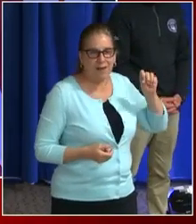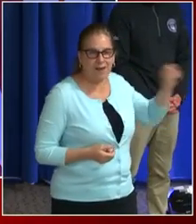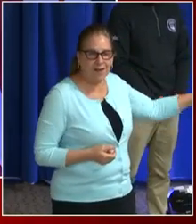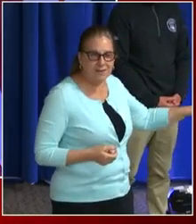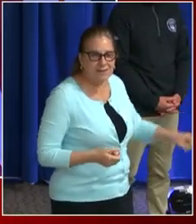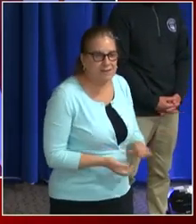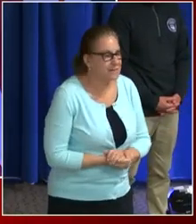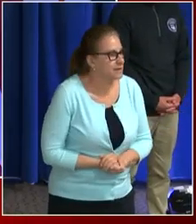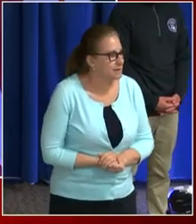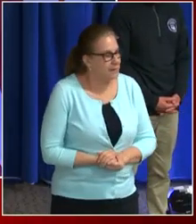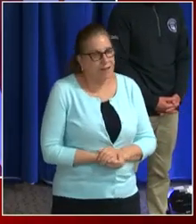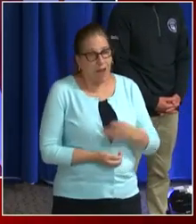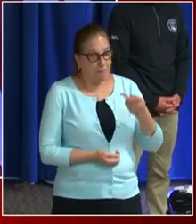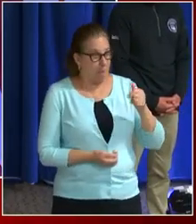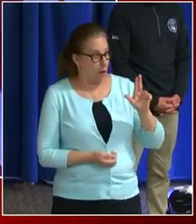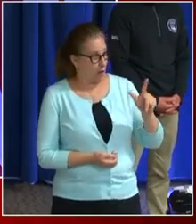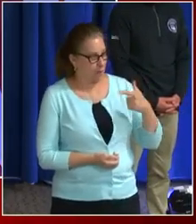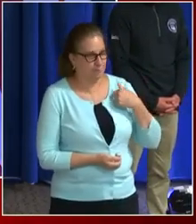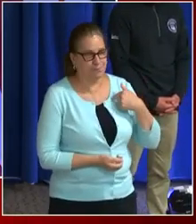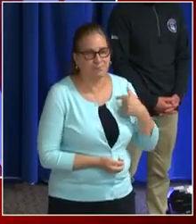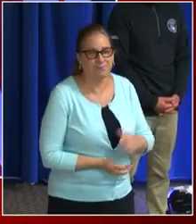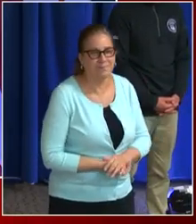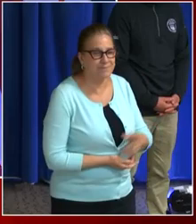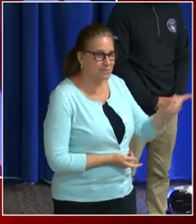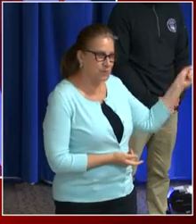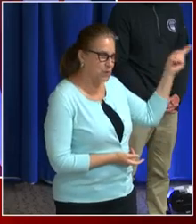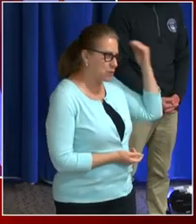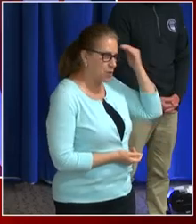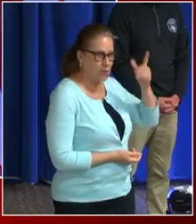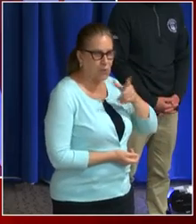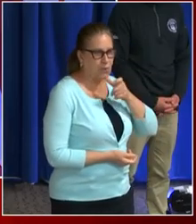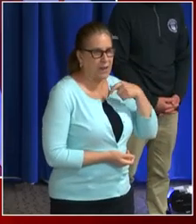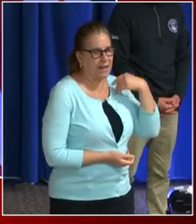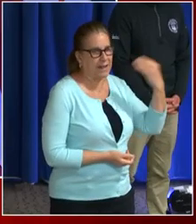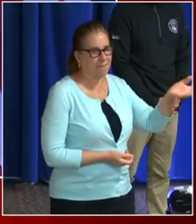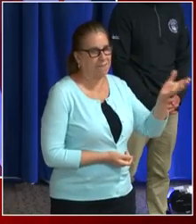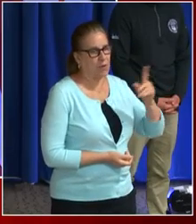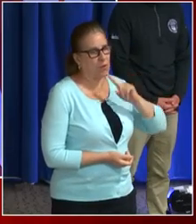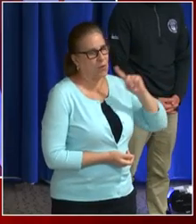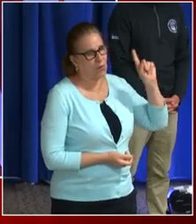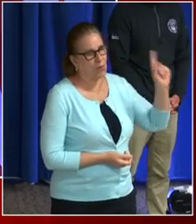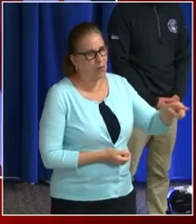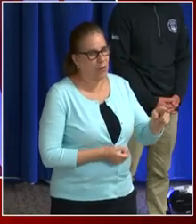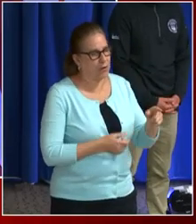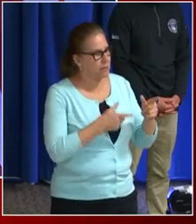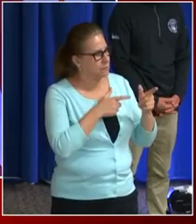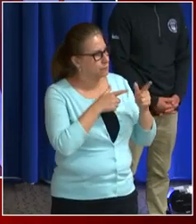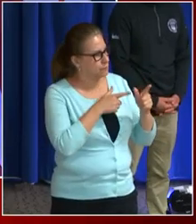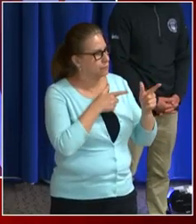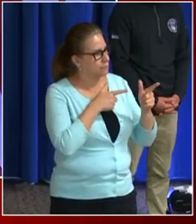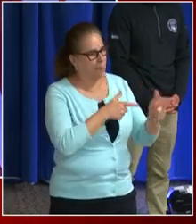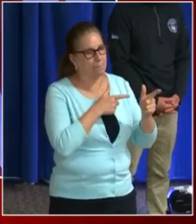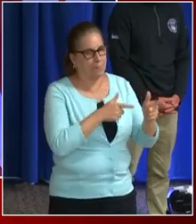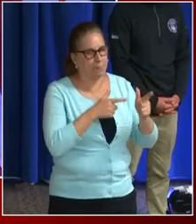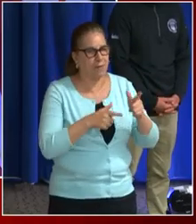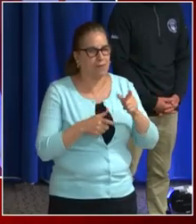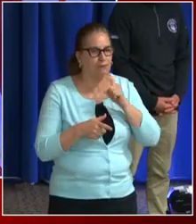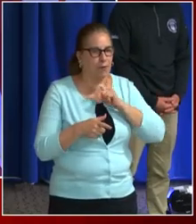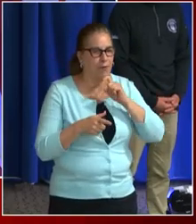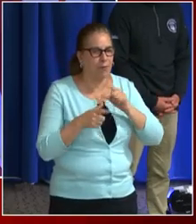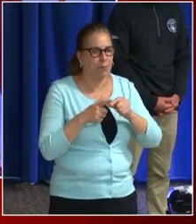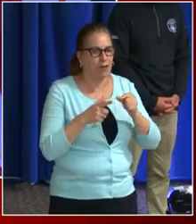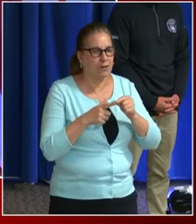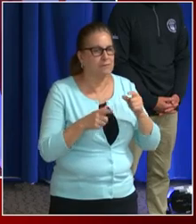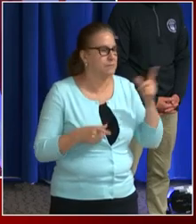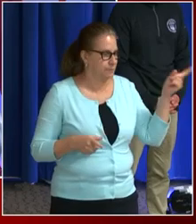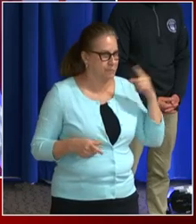Do you know who gave the order to fire on those protesters last night? What order are you talking about? Somebody gave the officers in Lafayette Park the order to